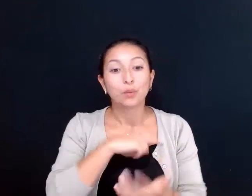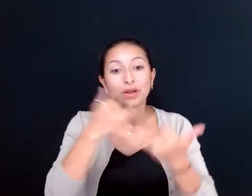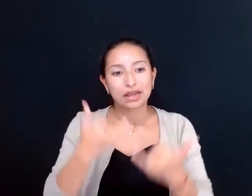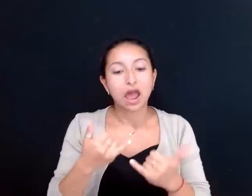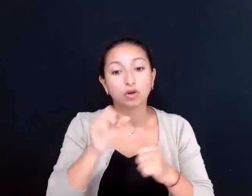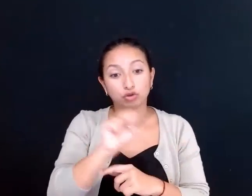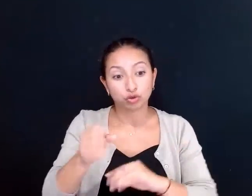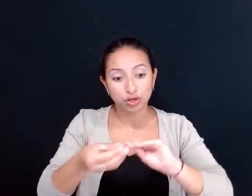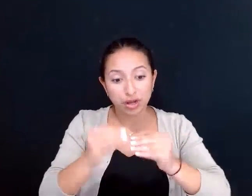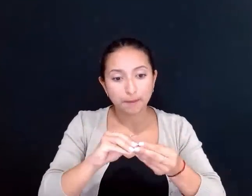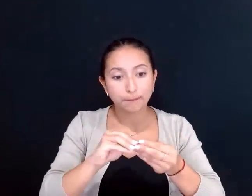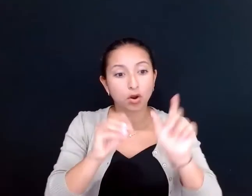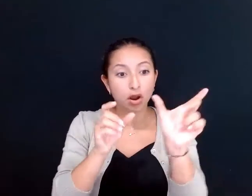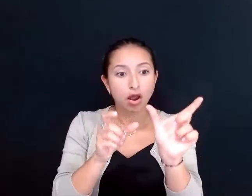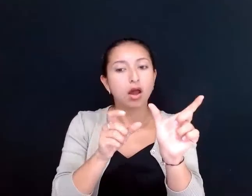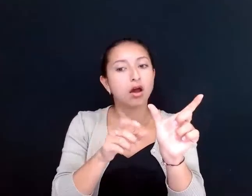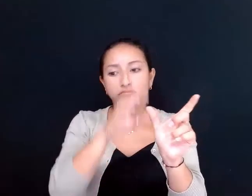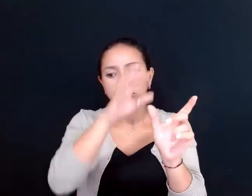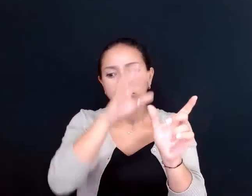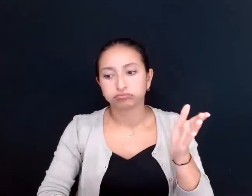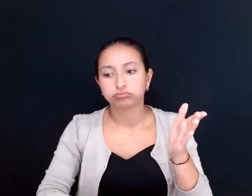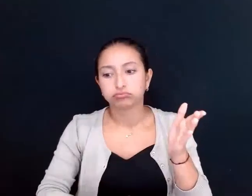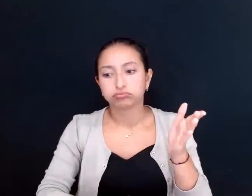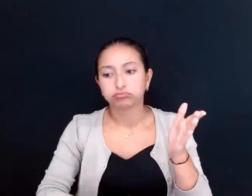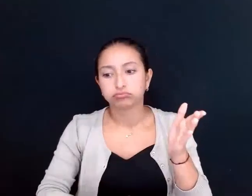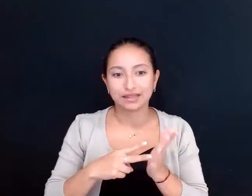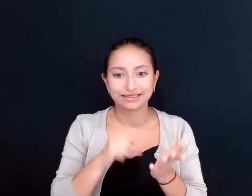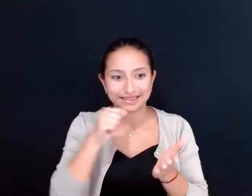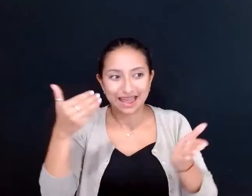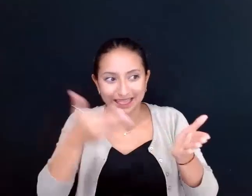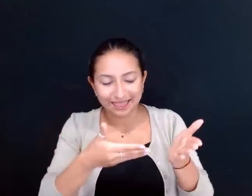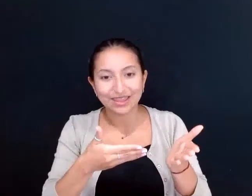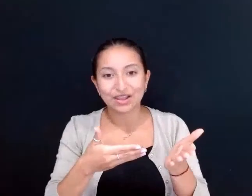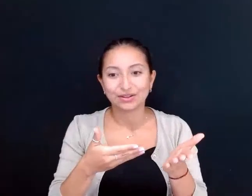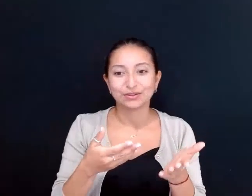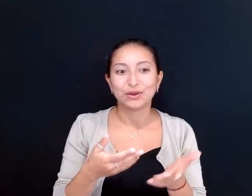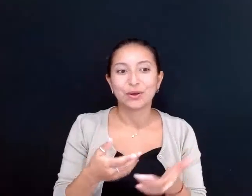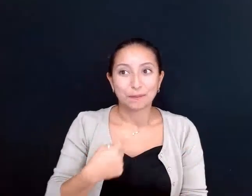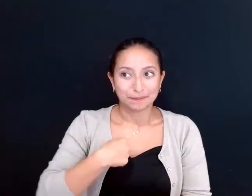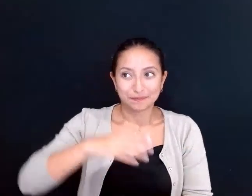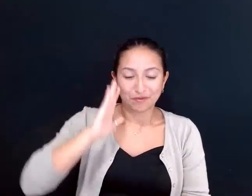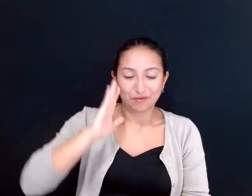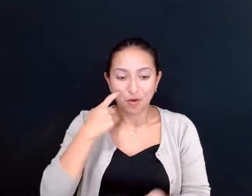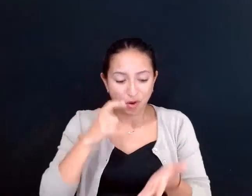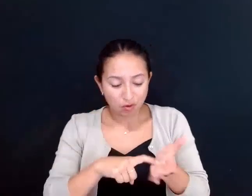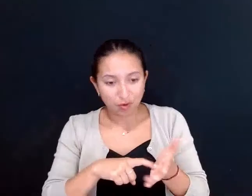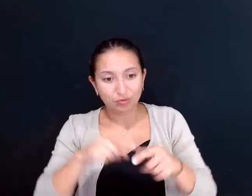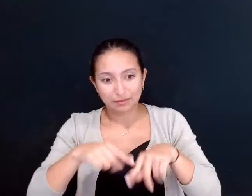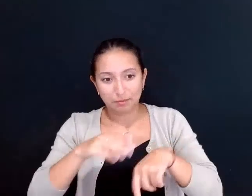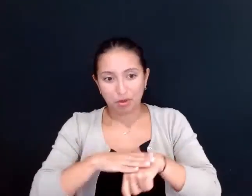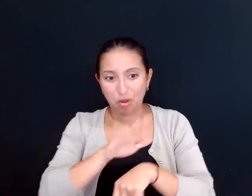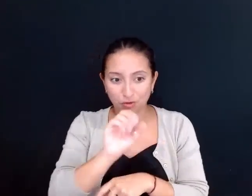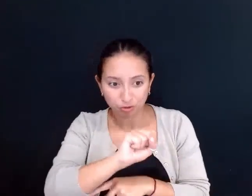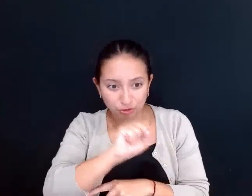those notices, and that's how I was able to to Okay. determine. Yeah, because I So know we get quite a bit of questions,